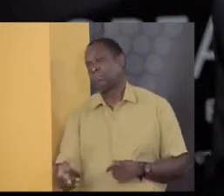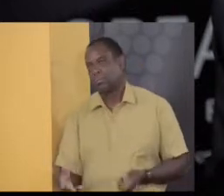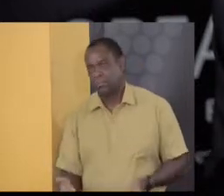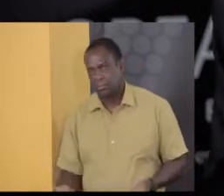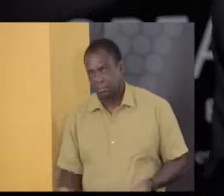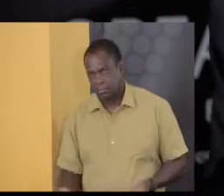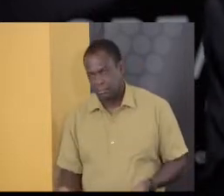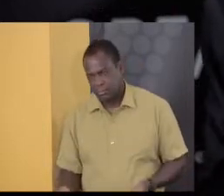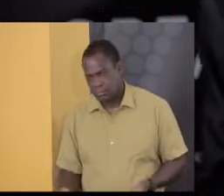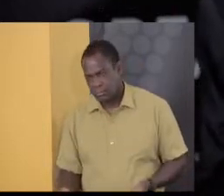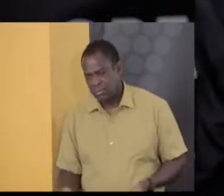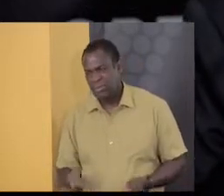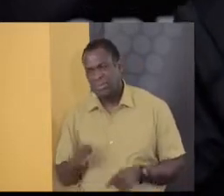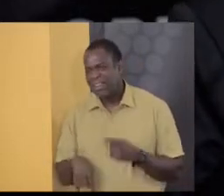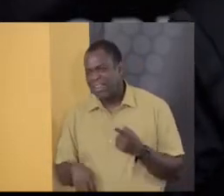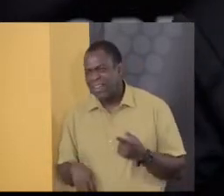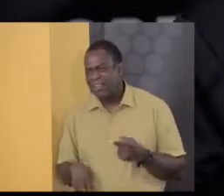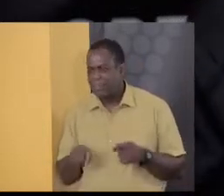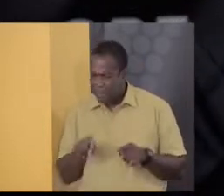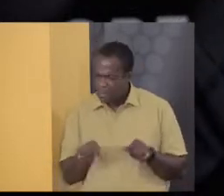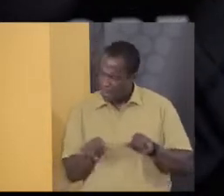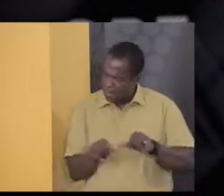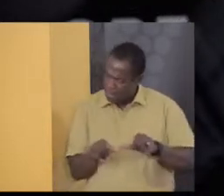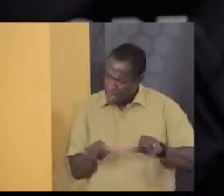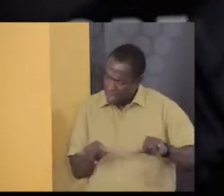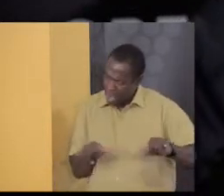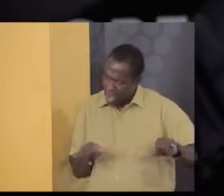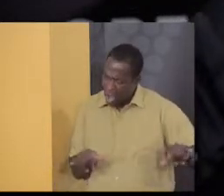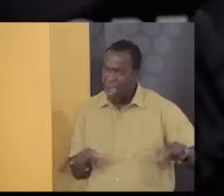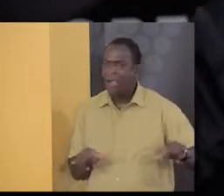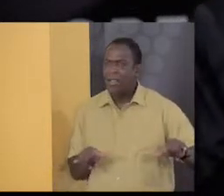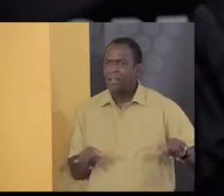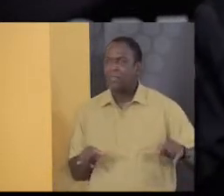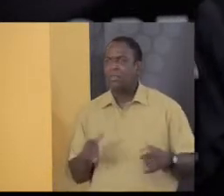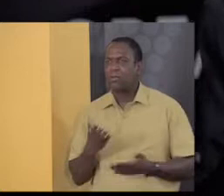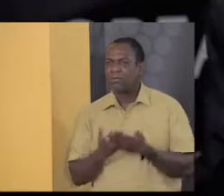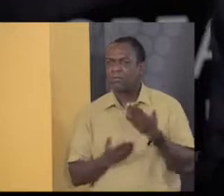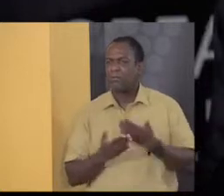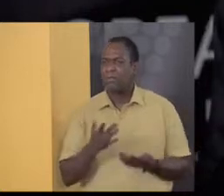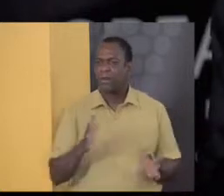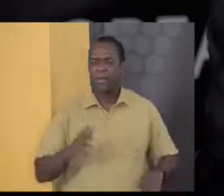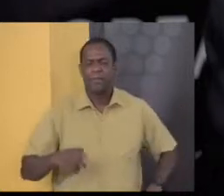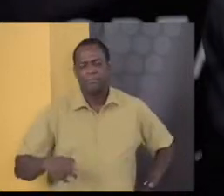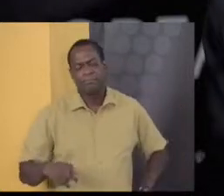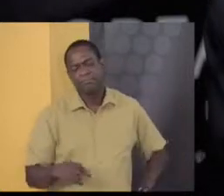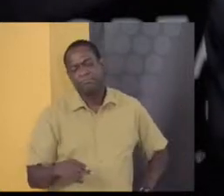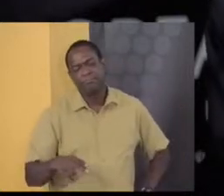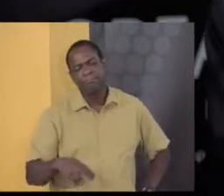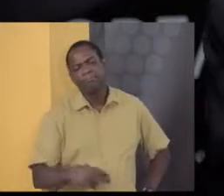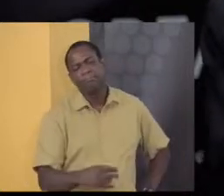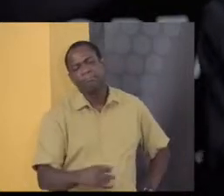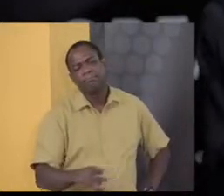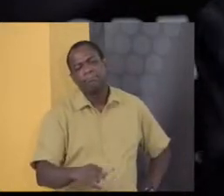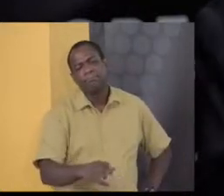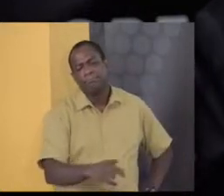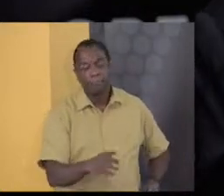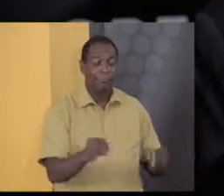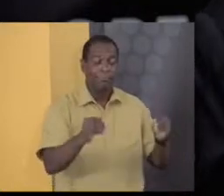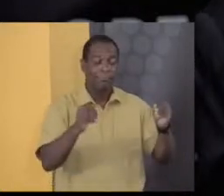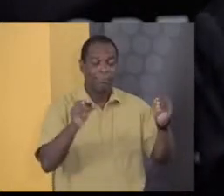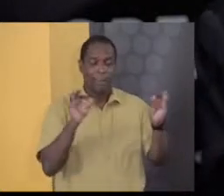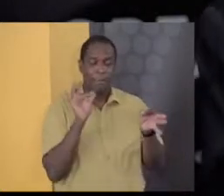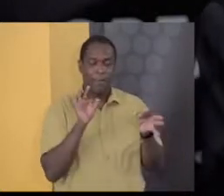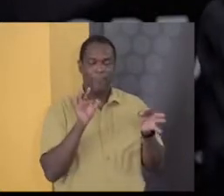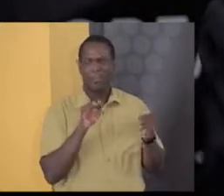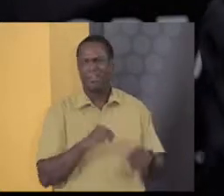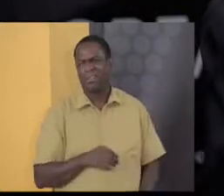we're talking about production, everything has to be precise. So freehand cutting and all of that thing, yes, you may know what